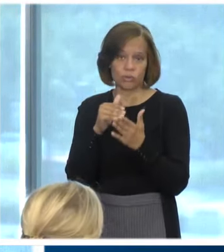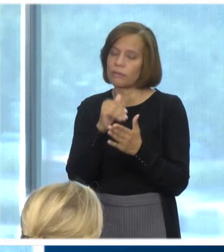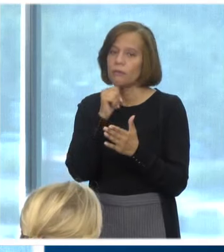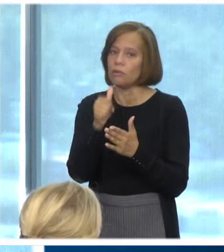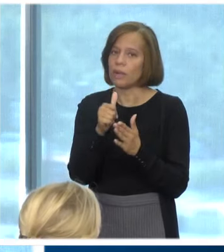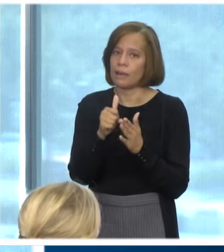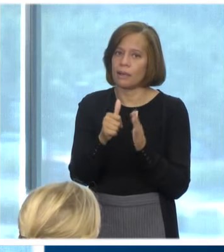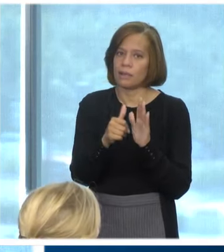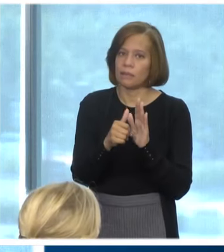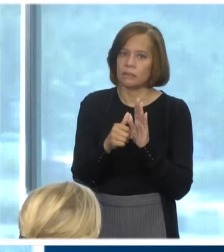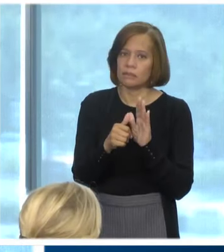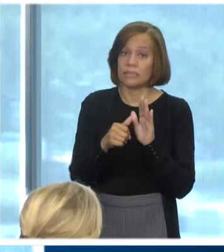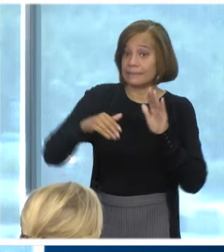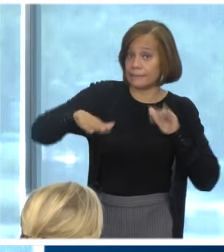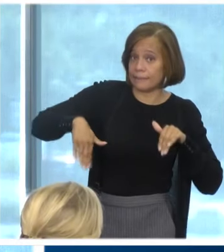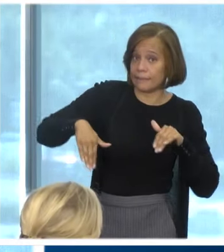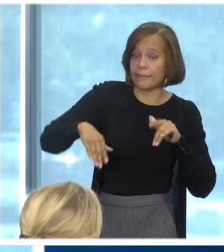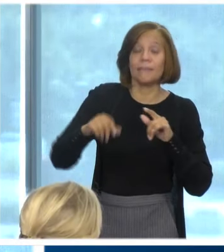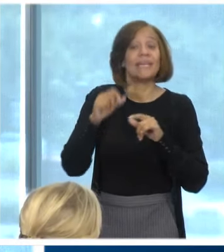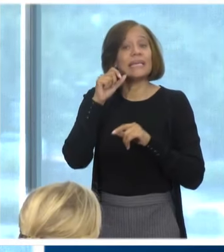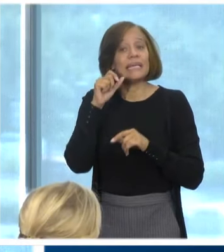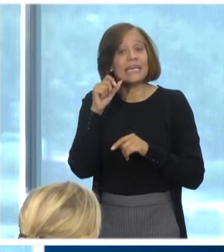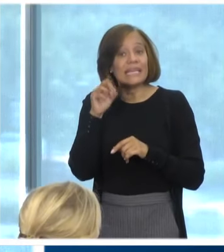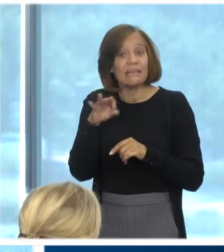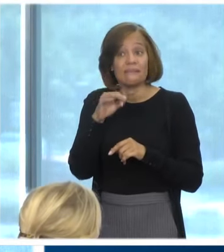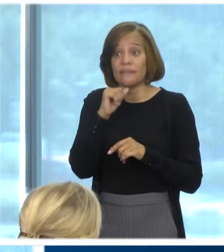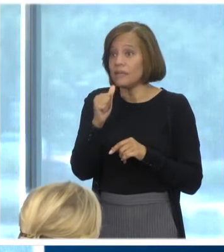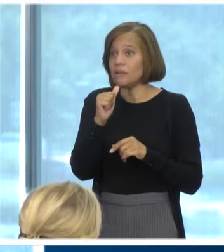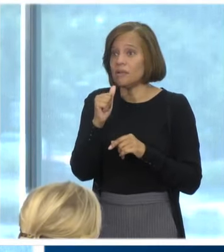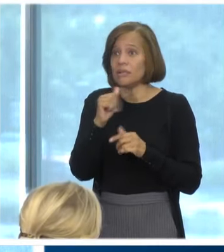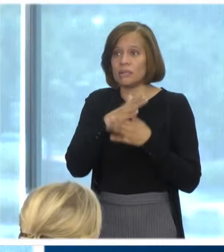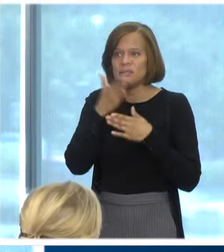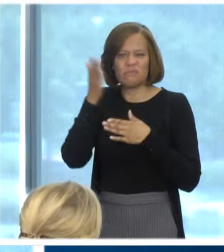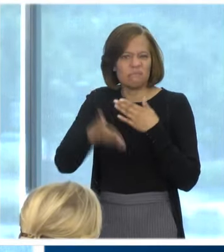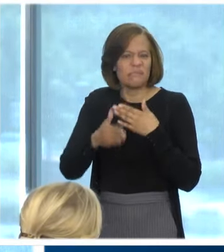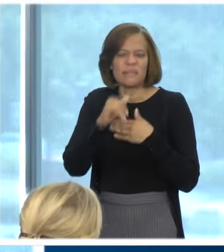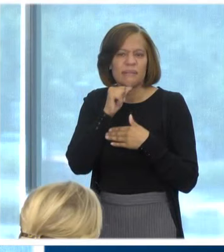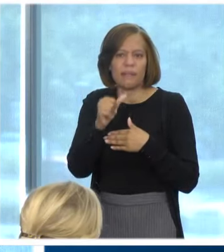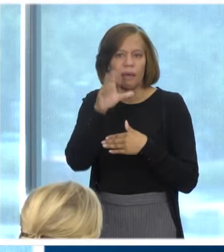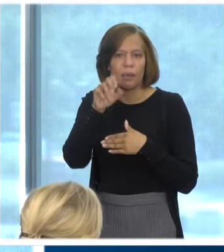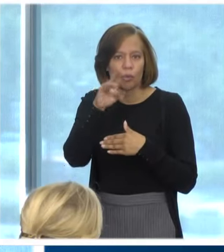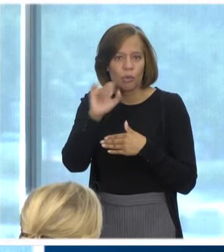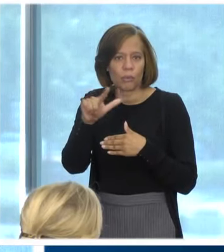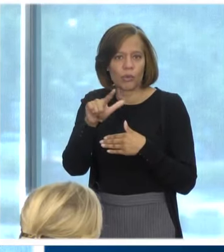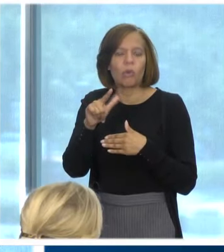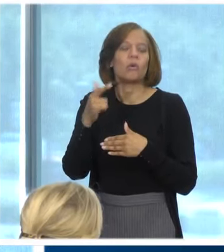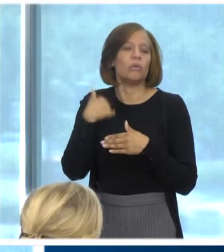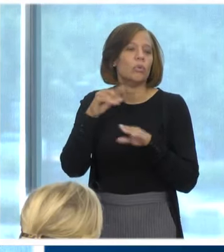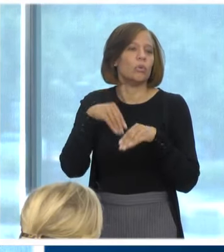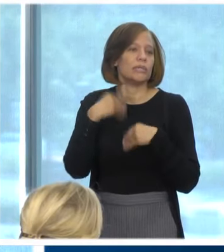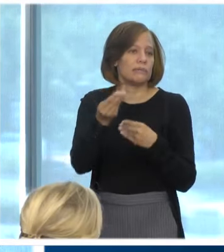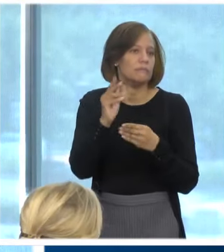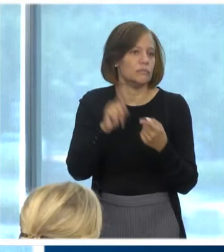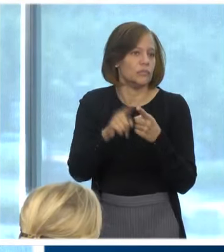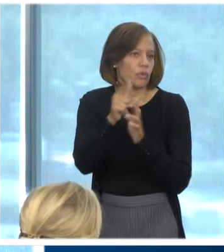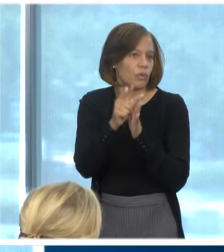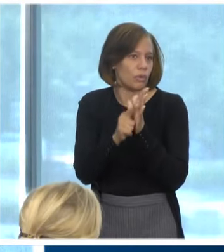then turned over to BakerHostetler for administrative investigation. I also want to reiterate that